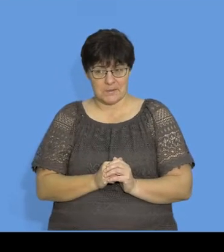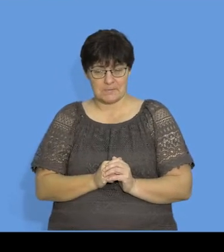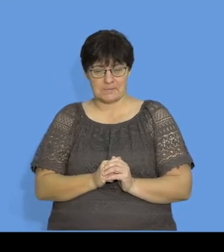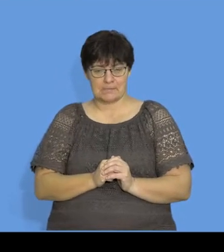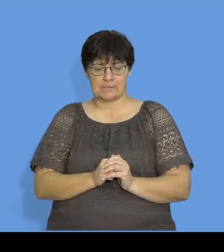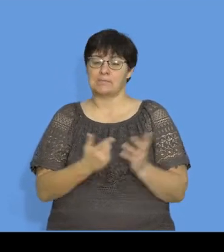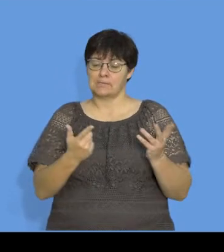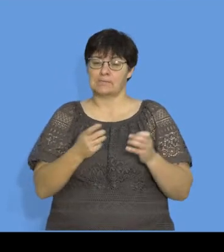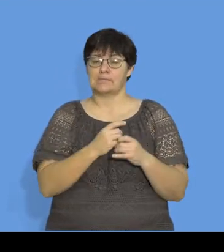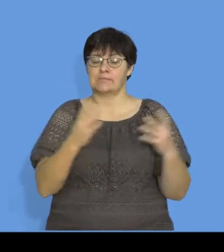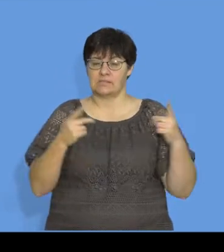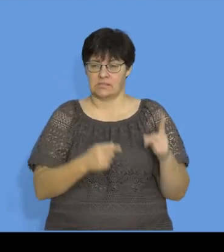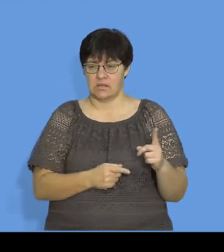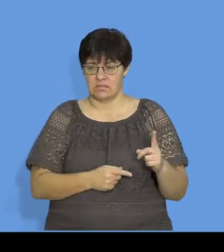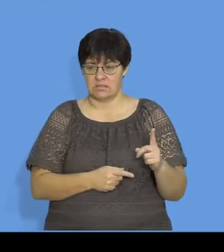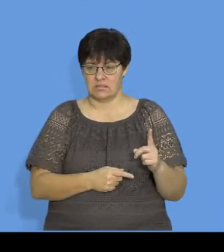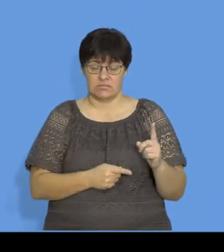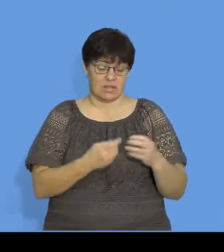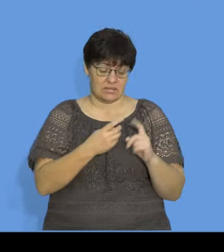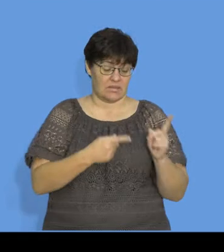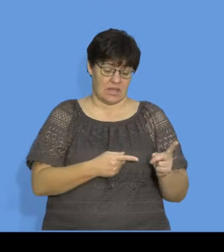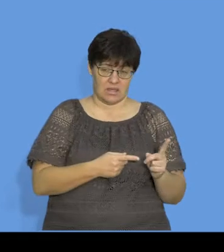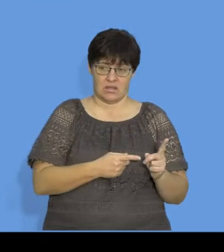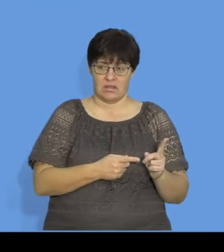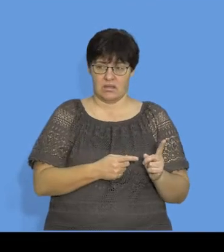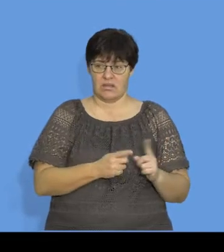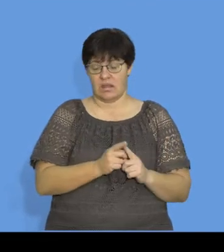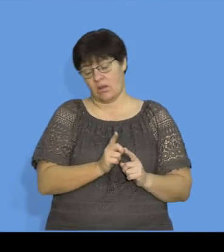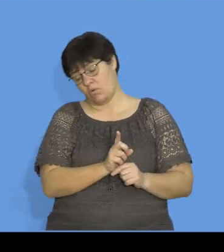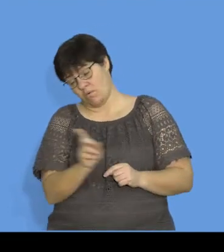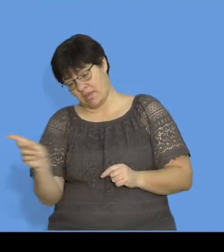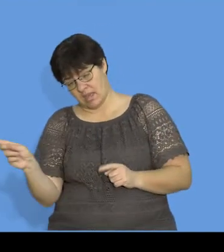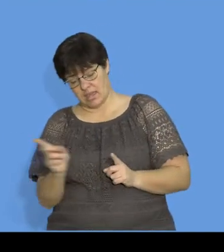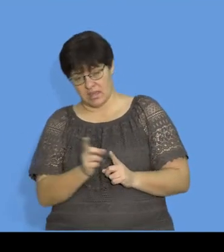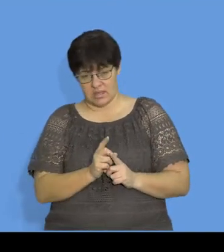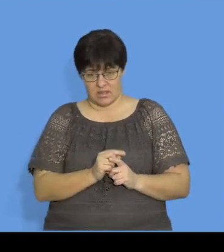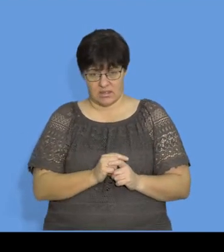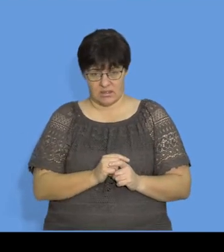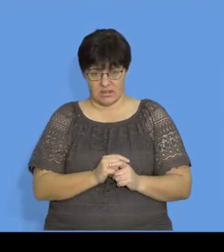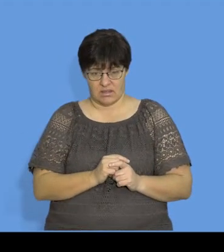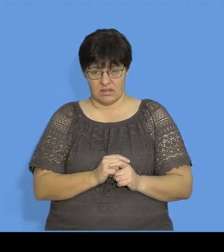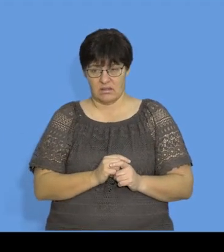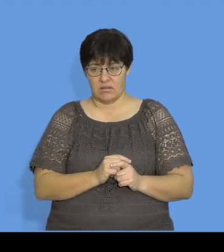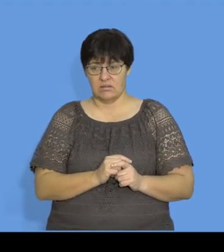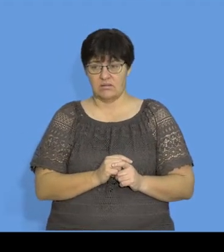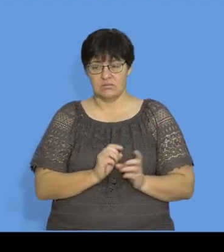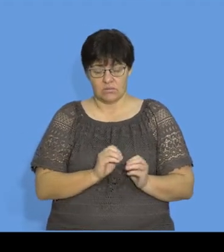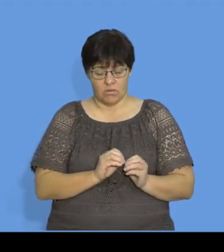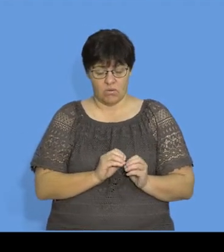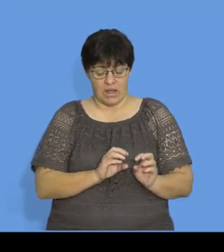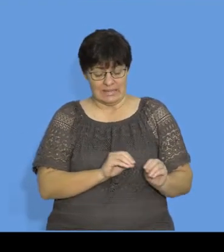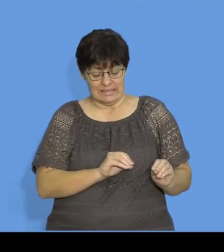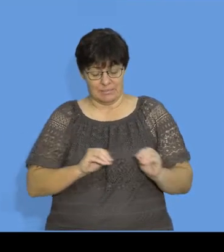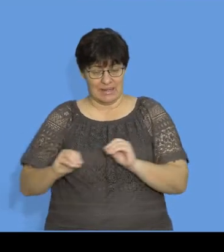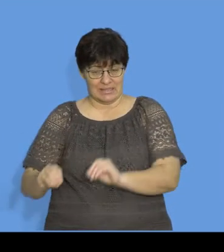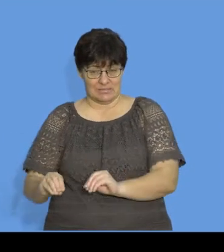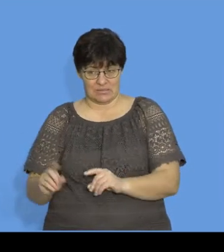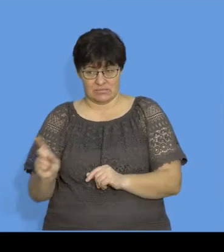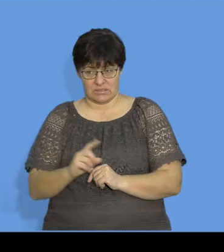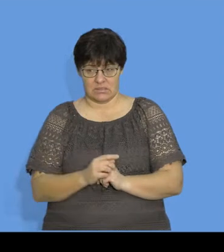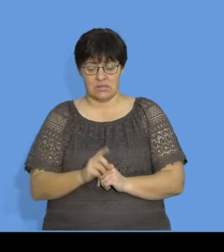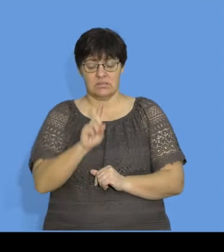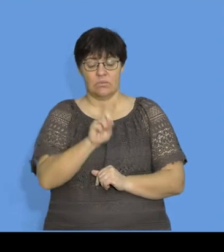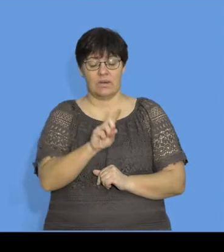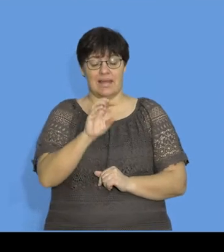here's where it starts, he was there, then he went there. So his displacement